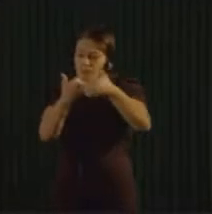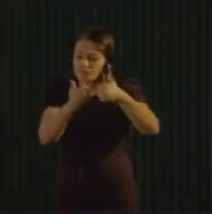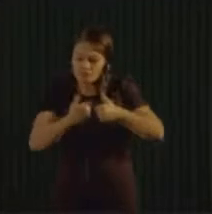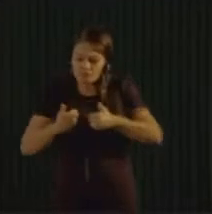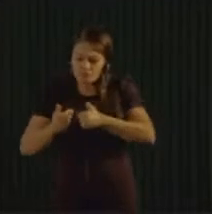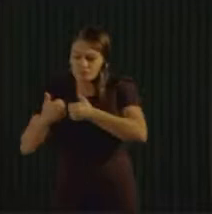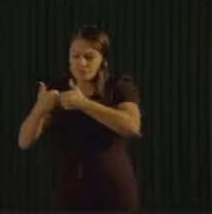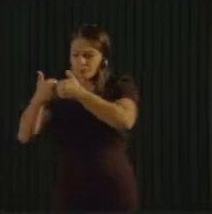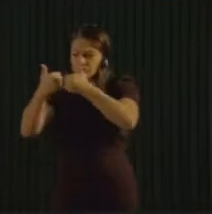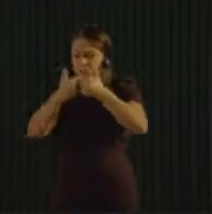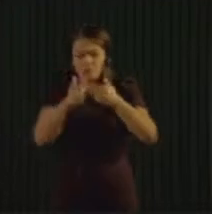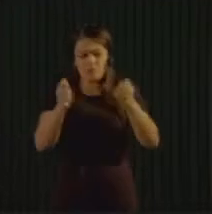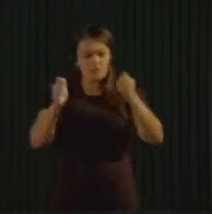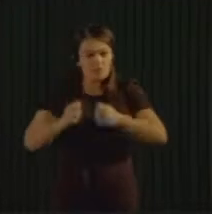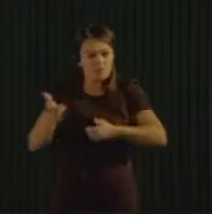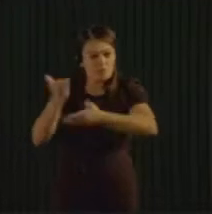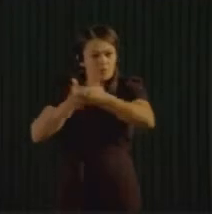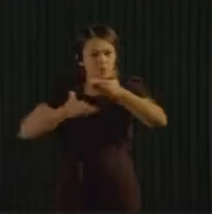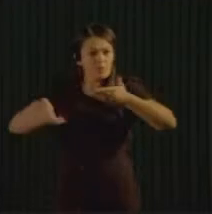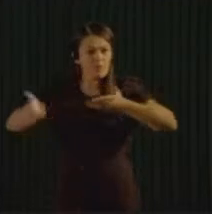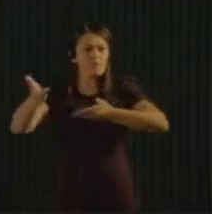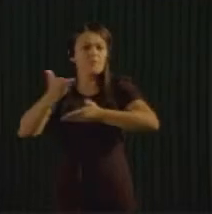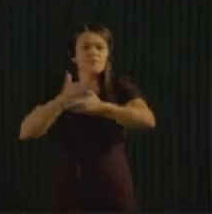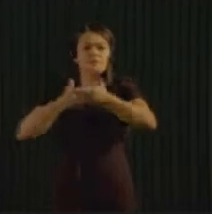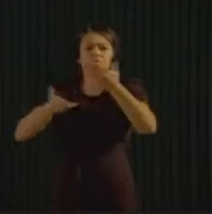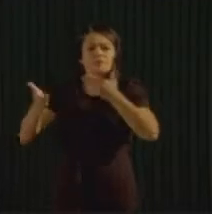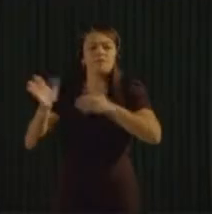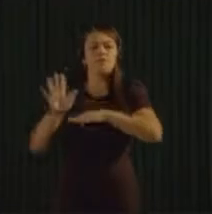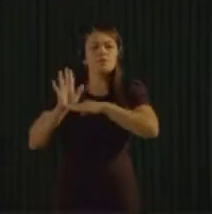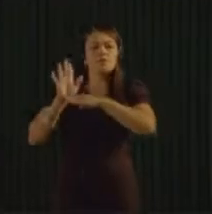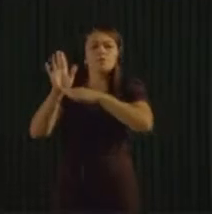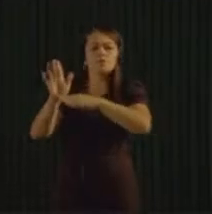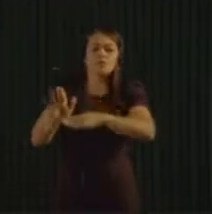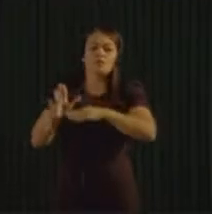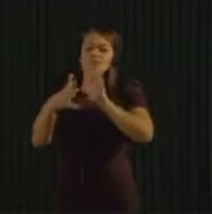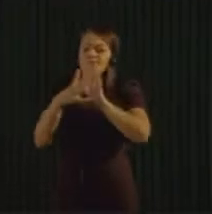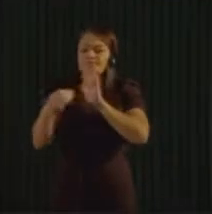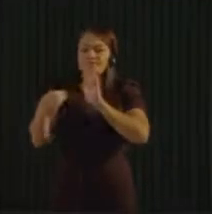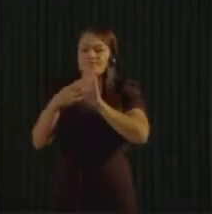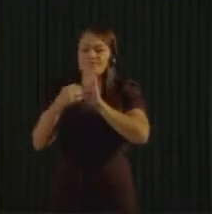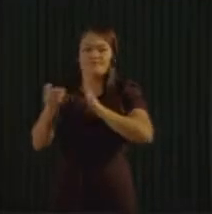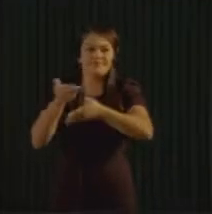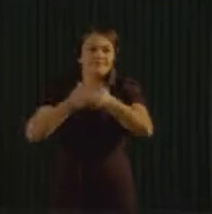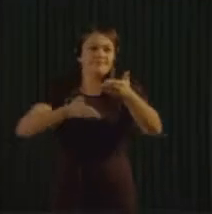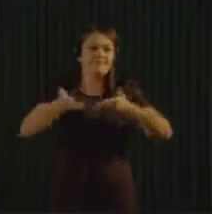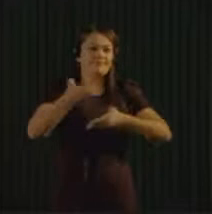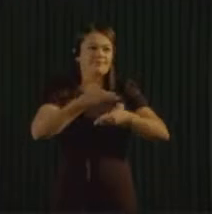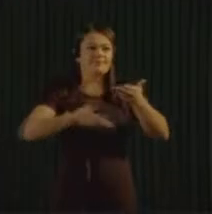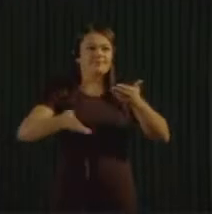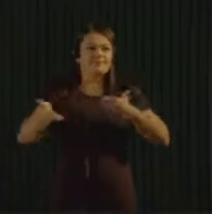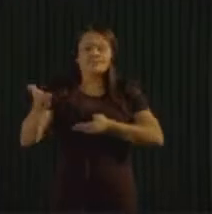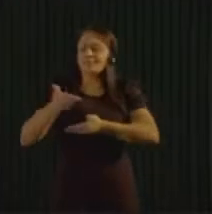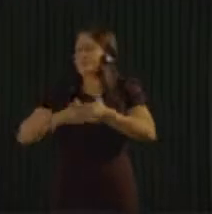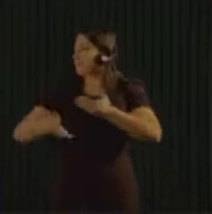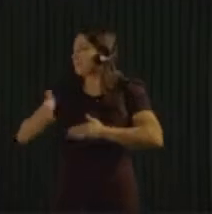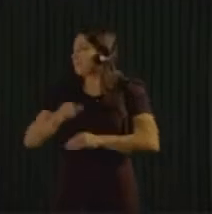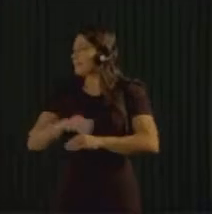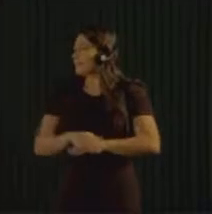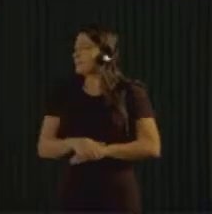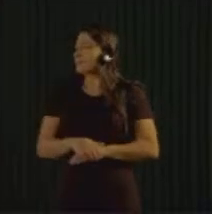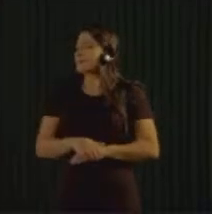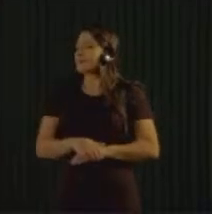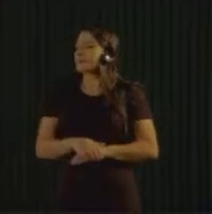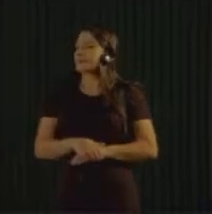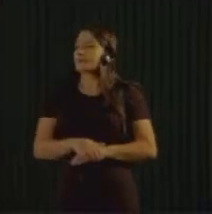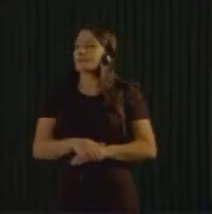their knowledge, maybe potentially looking for the touch point that they can even collaborate, being in